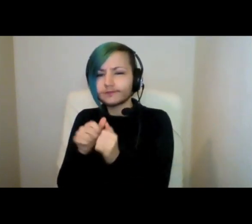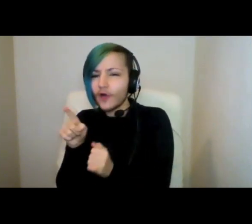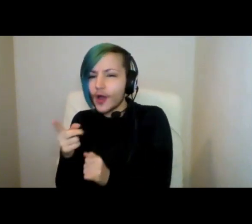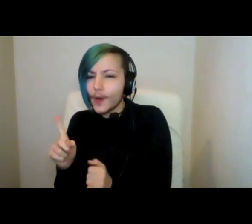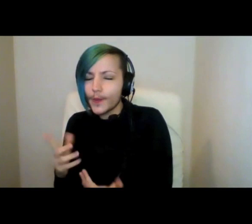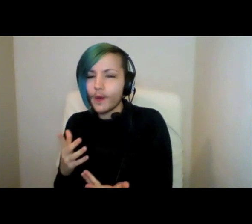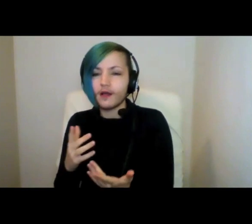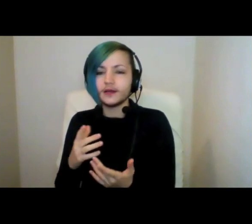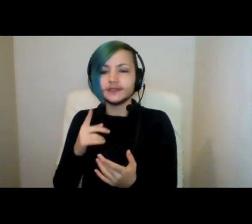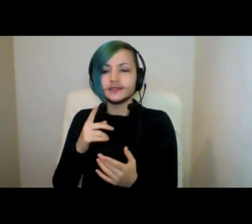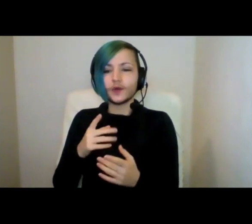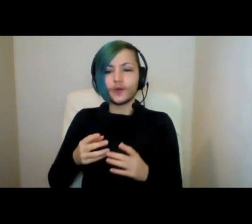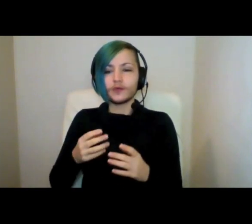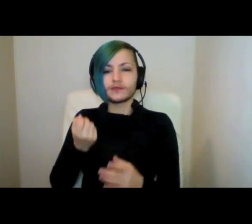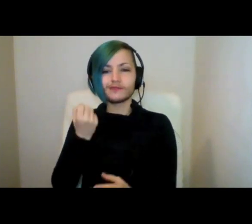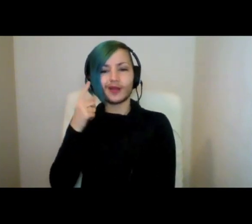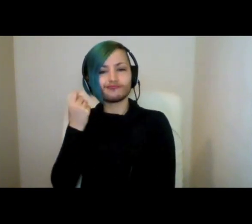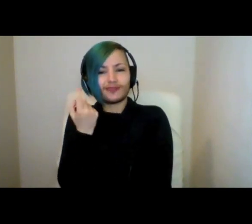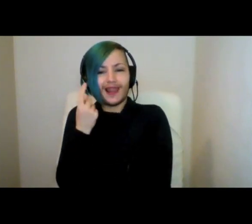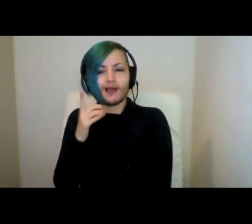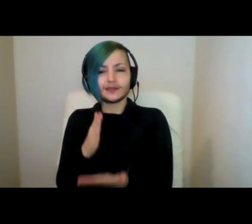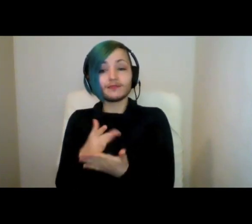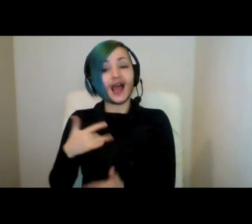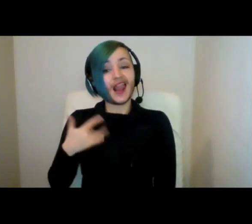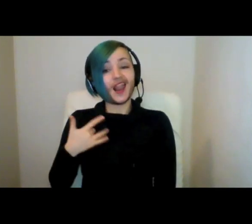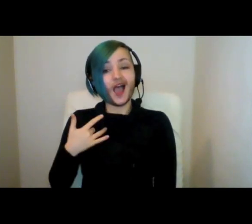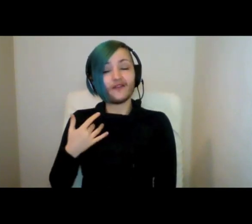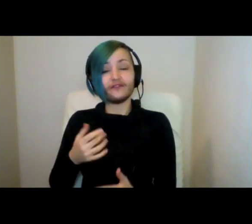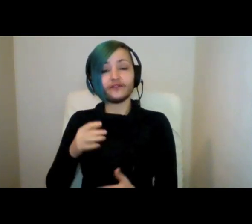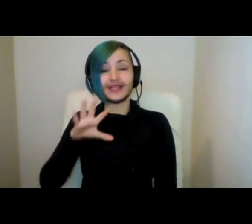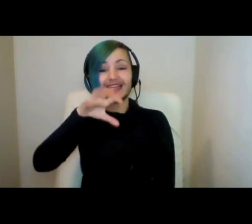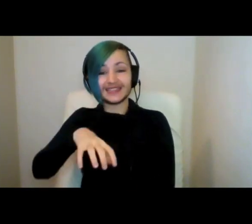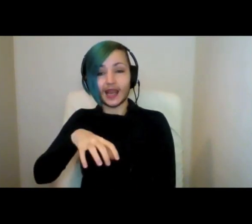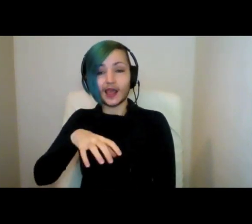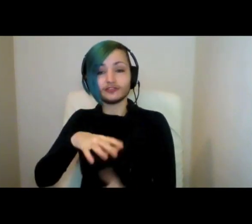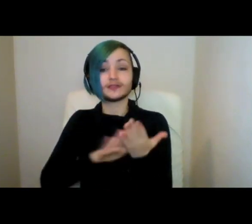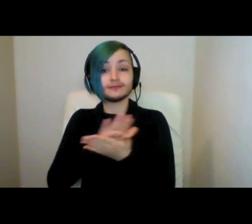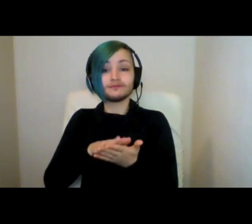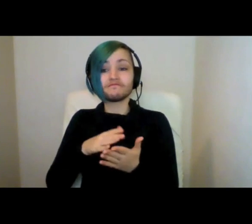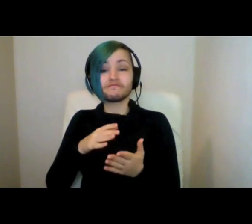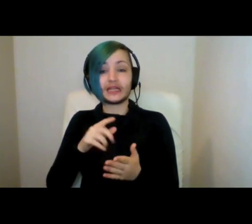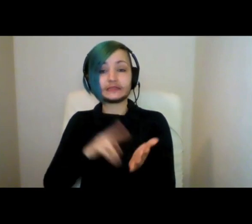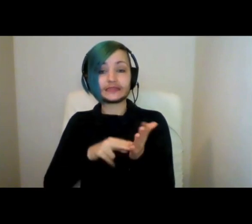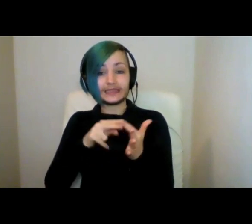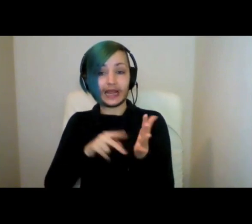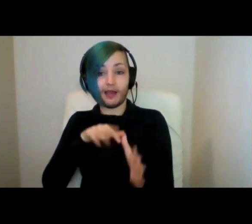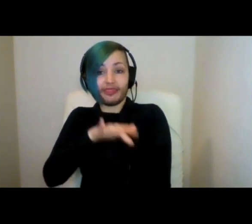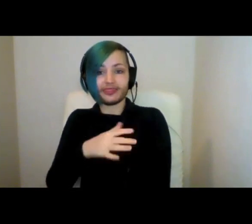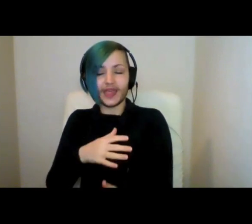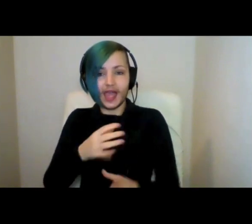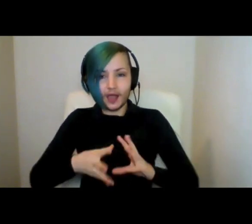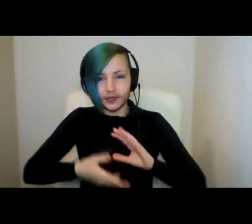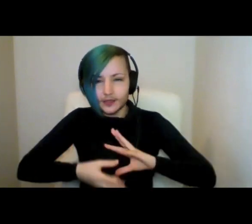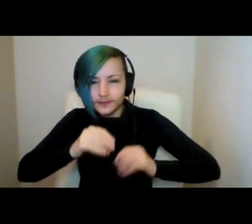of live installation happenings where Naina would work live on site and construct these huge